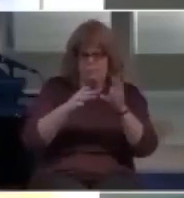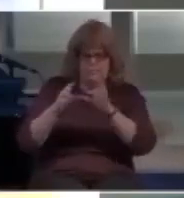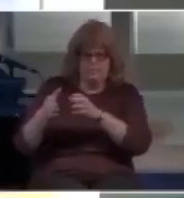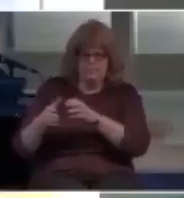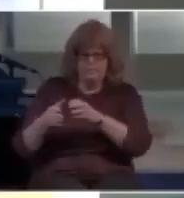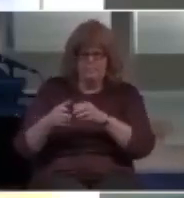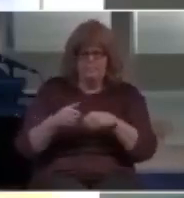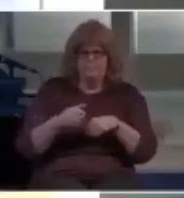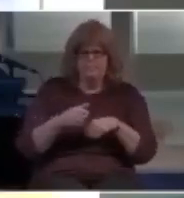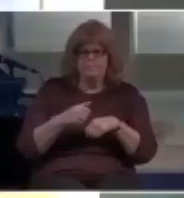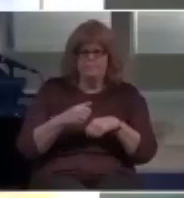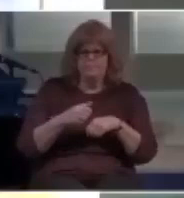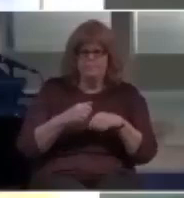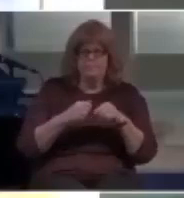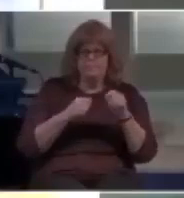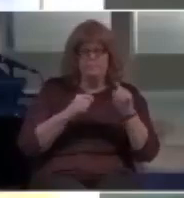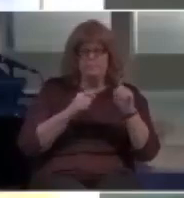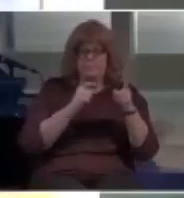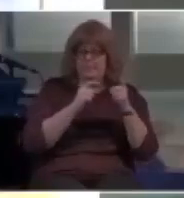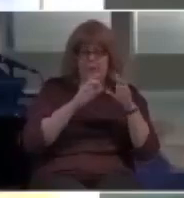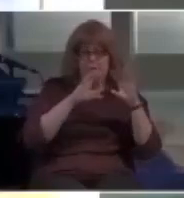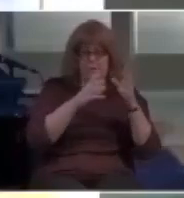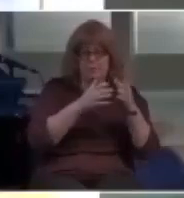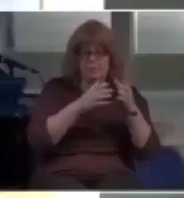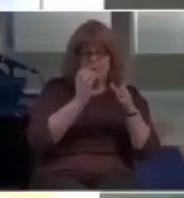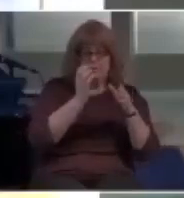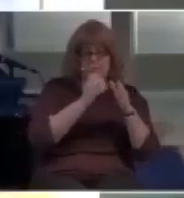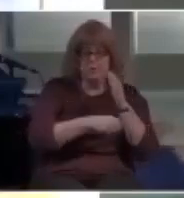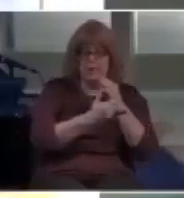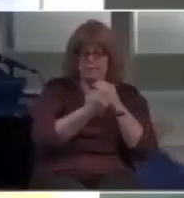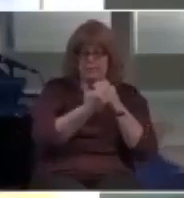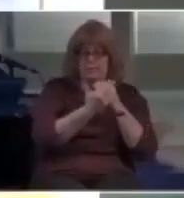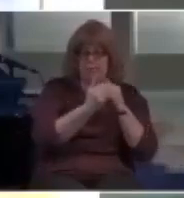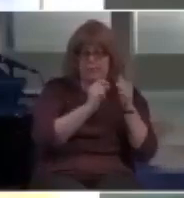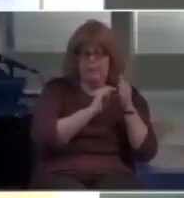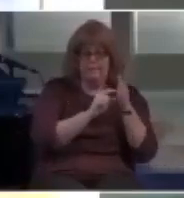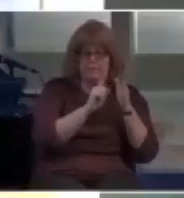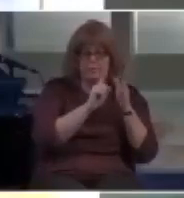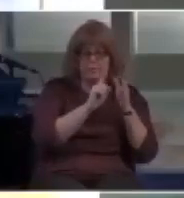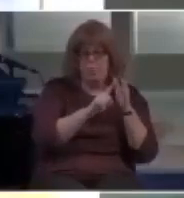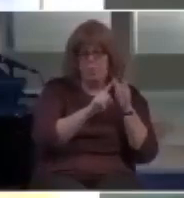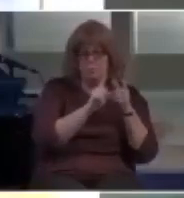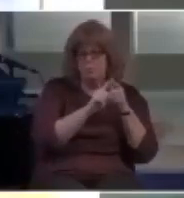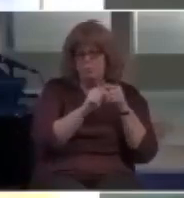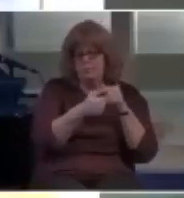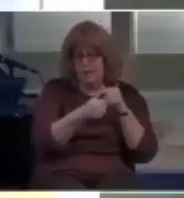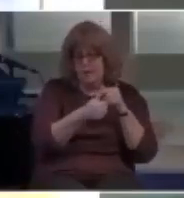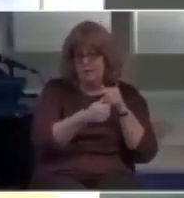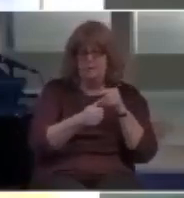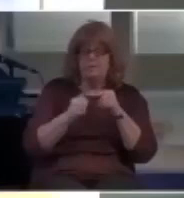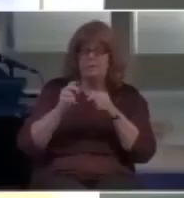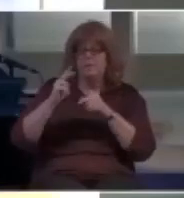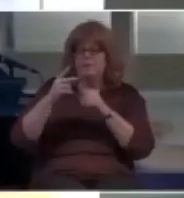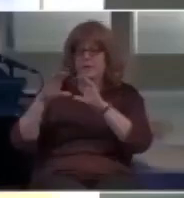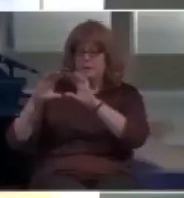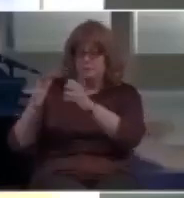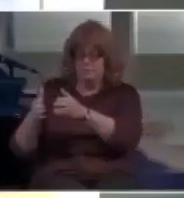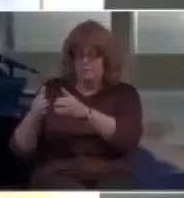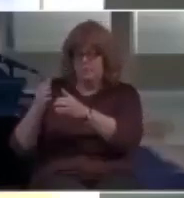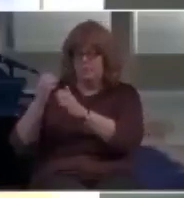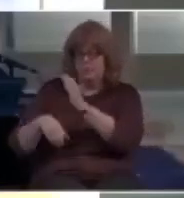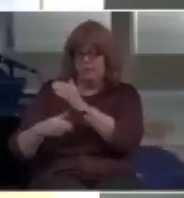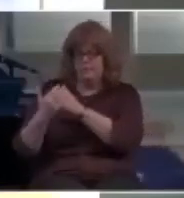of these characters. The first chunk is chapter 13, verse 1 through 10, and the second chunk is